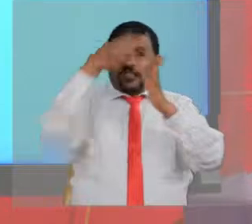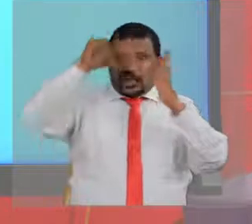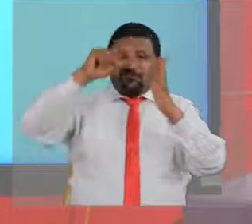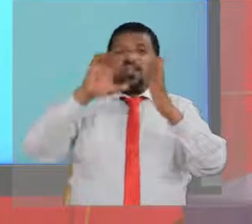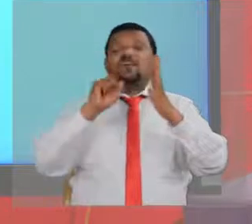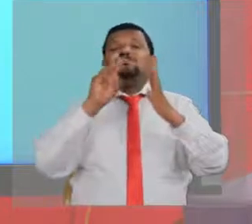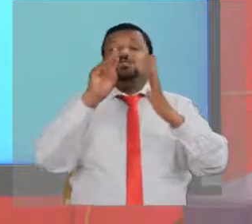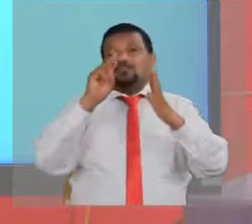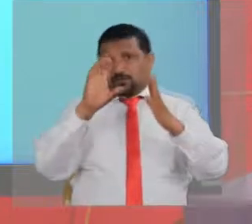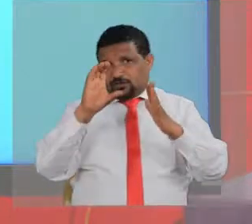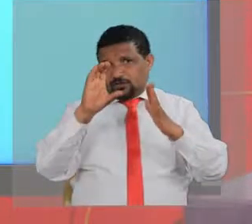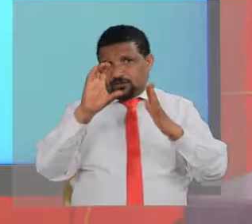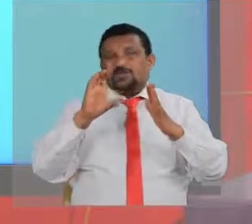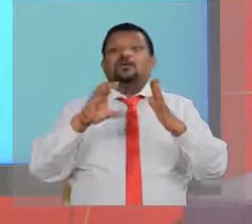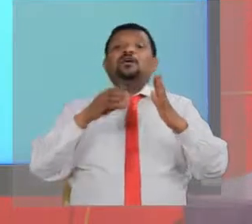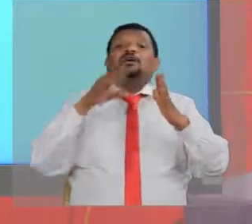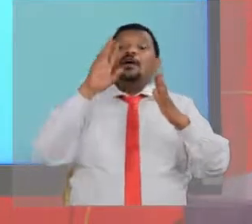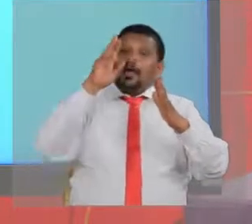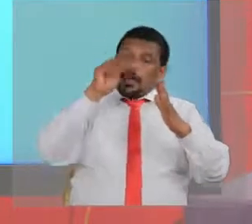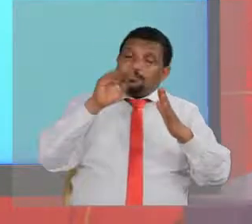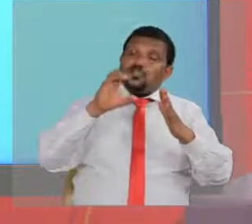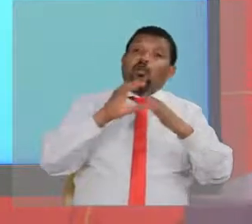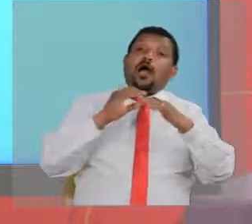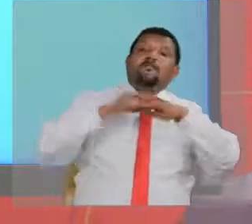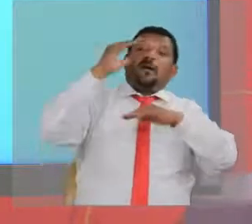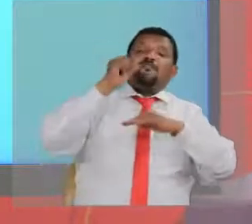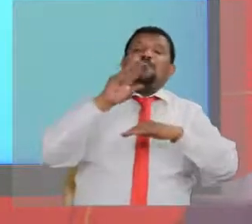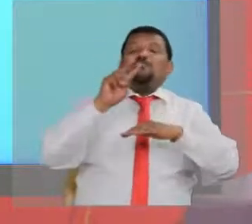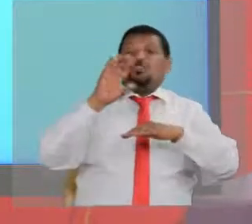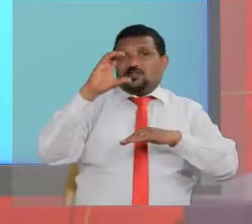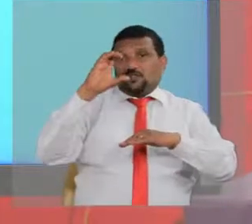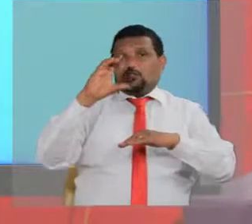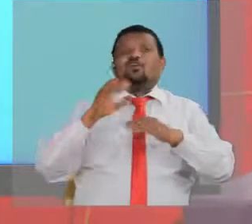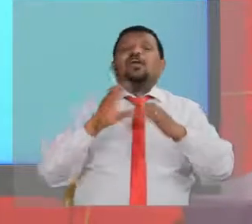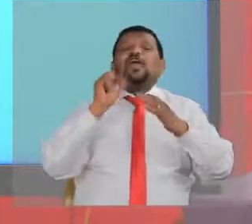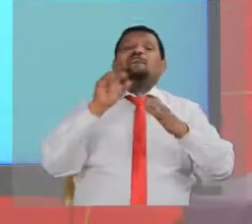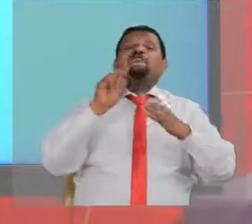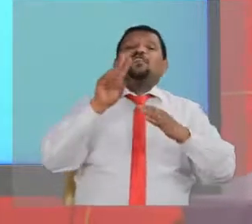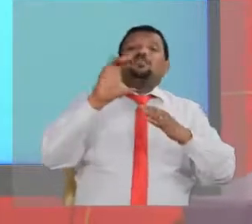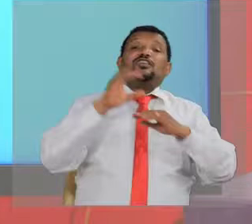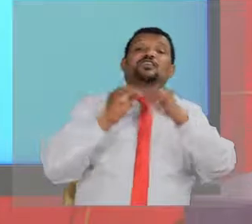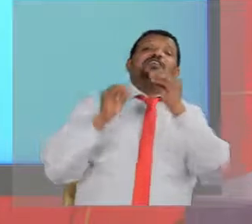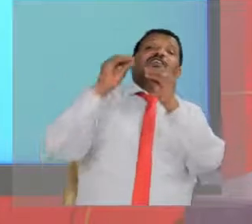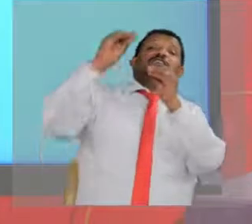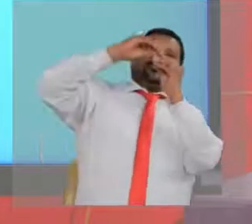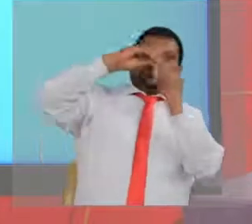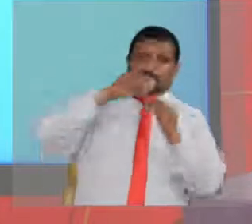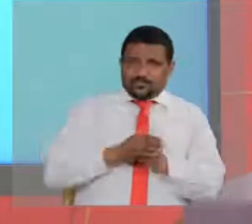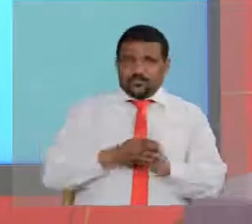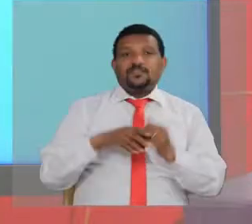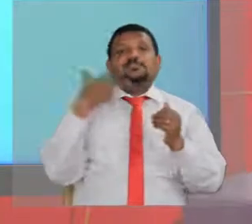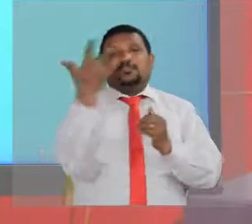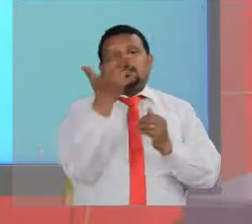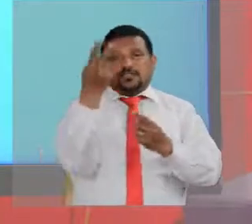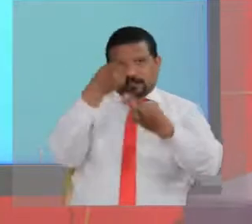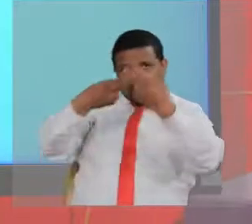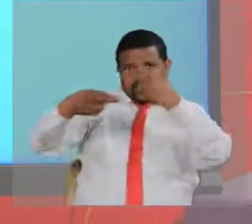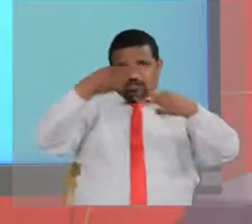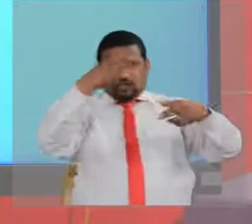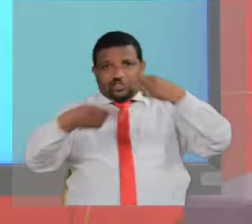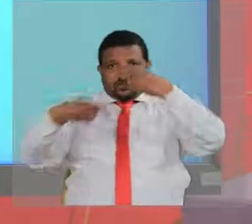above the ABC, and whenever MC is above ABC, ABC increases. So, the three